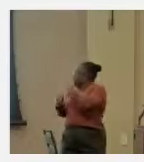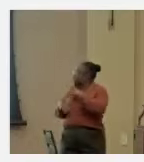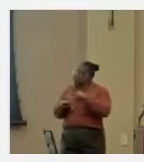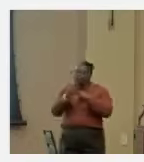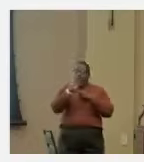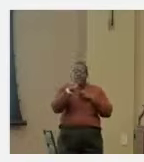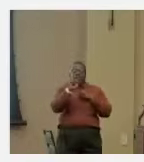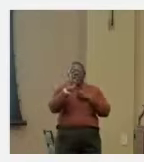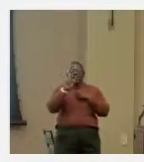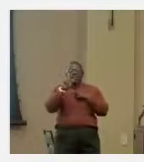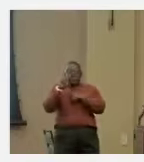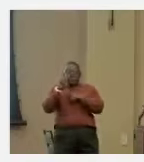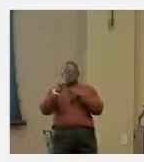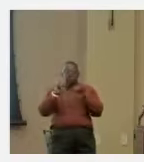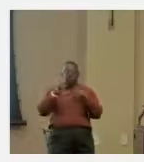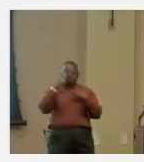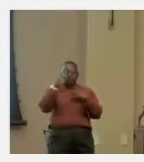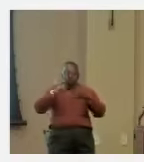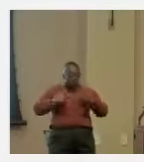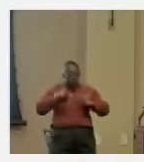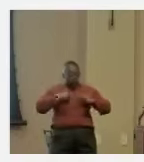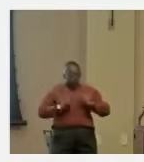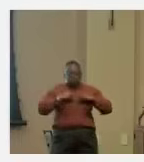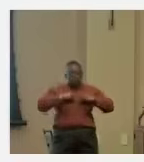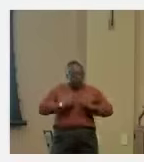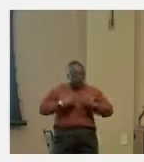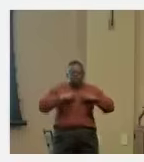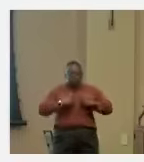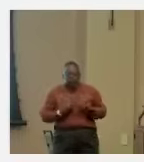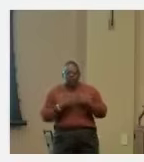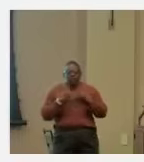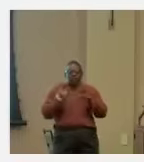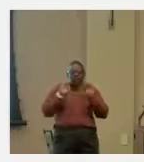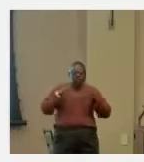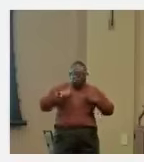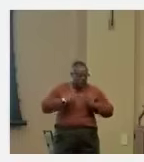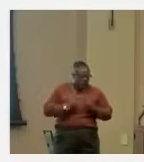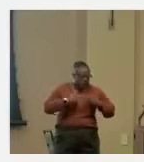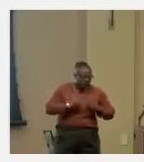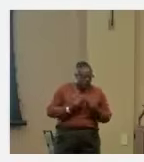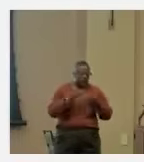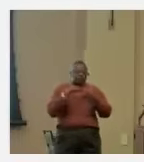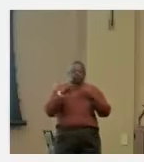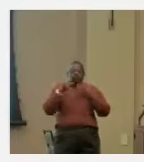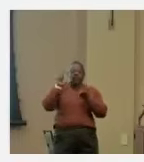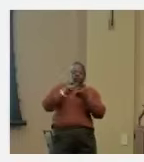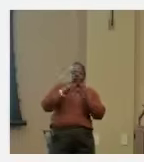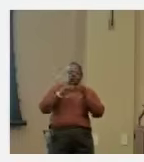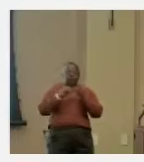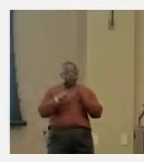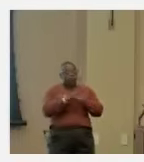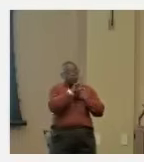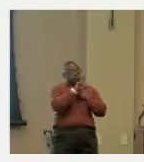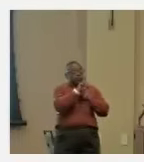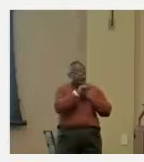fatigue. You can see here it's divided into low scores having severe fatigue and the healthy being within the 30 to